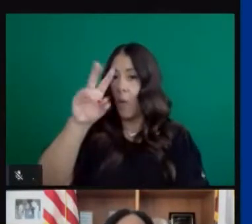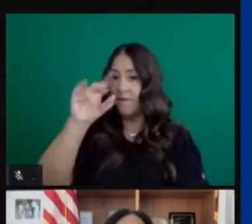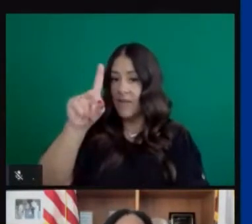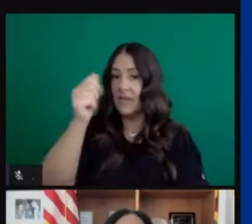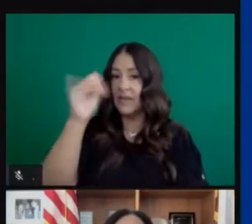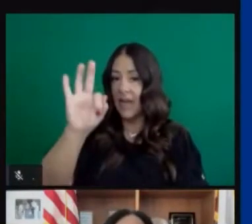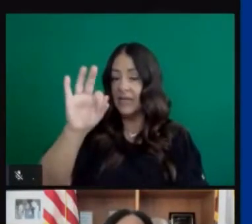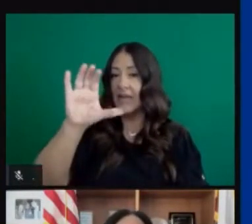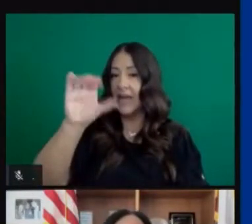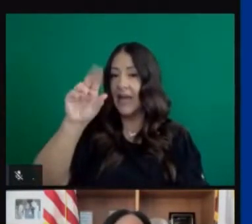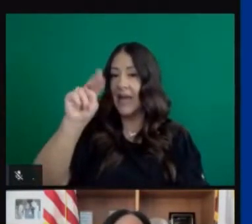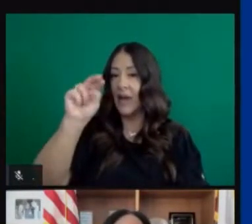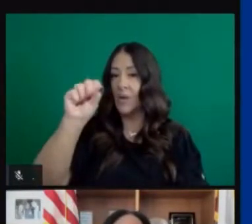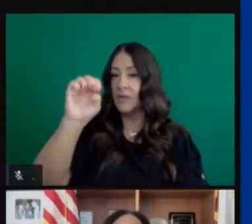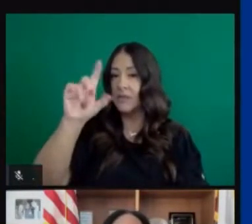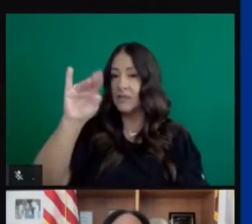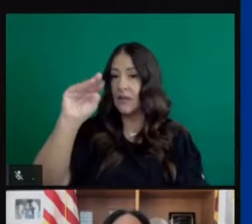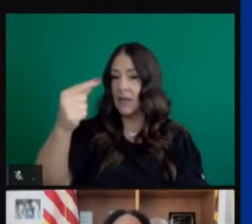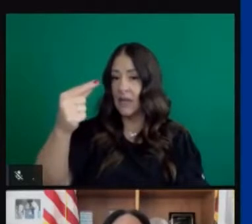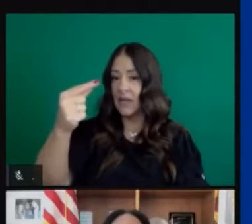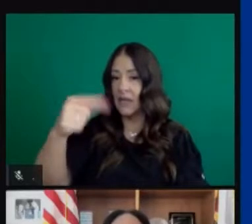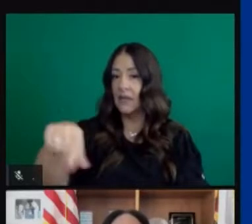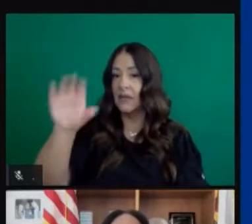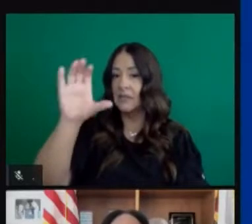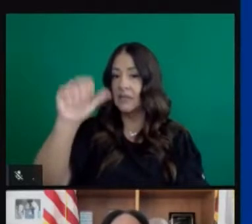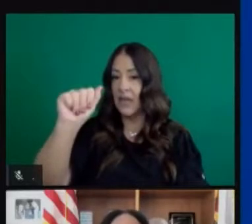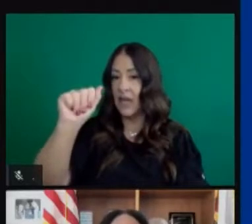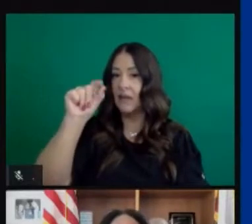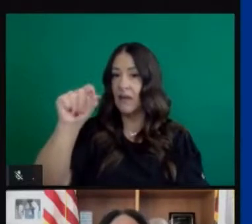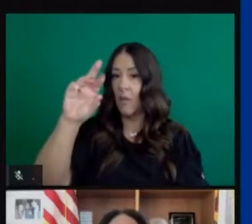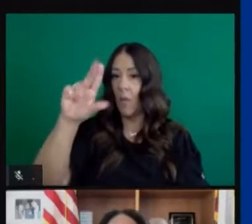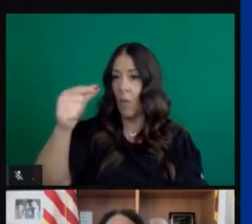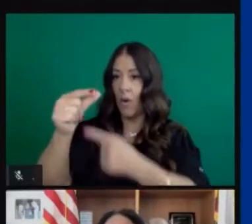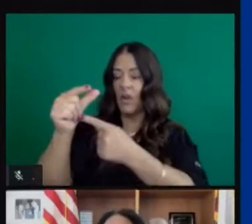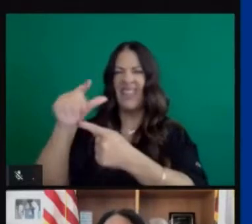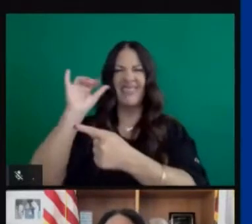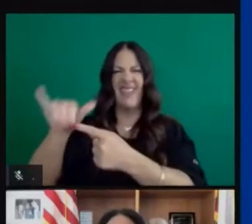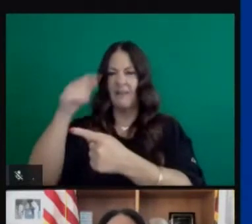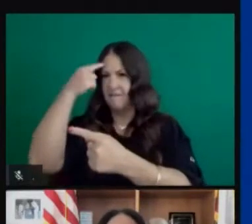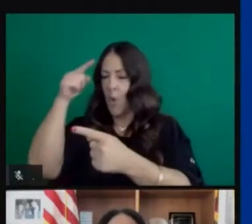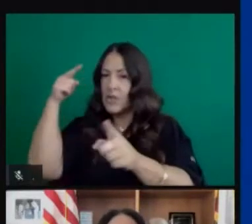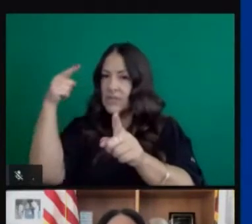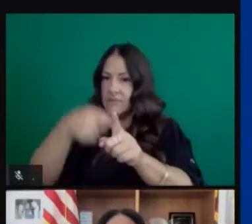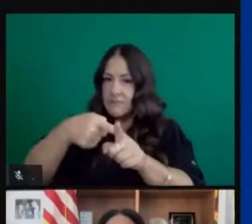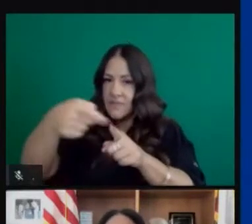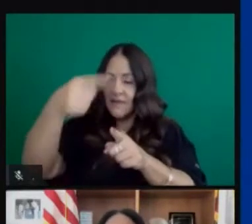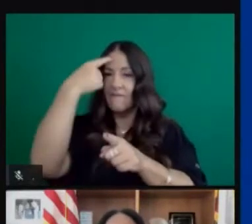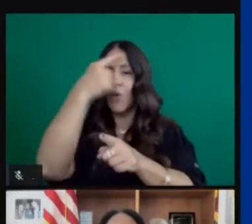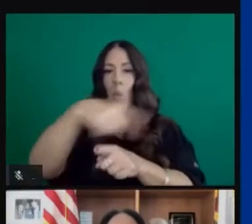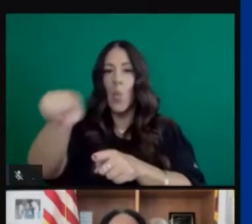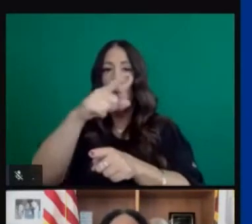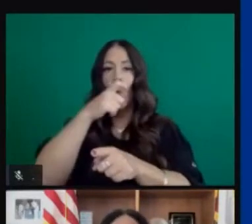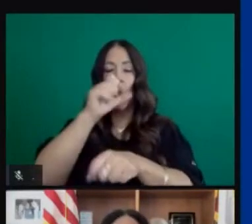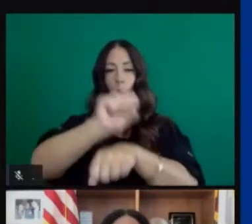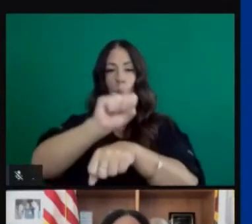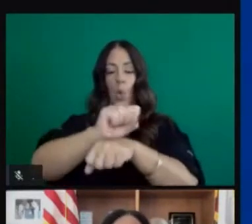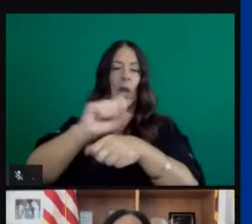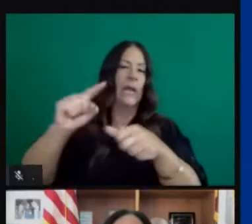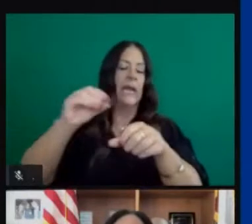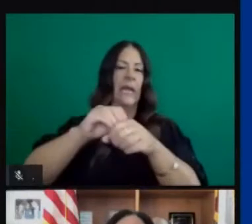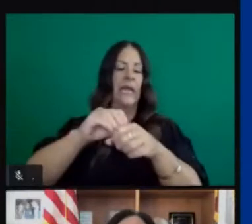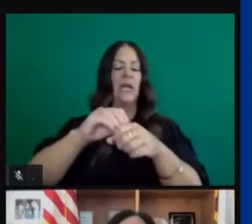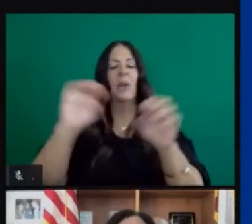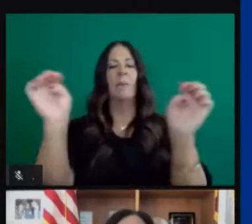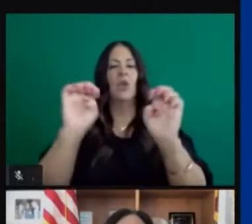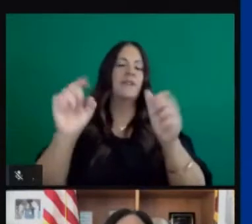ca.org. And that resource offers supports to our healthcare workers and first responders who are impacted